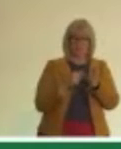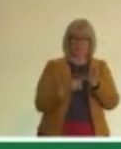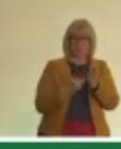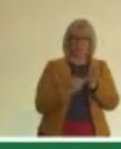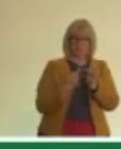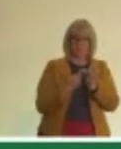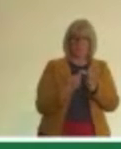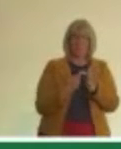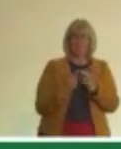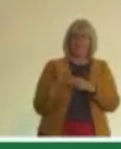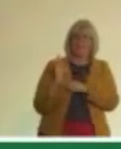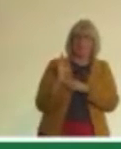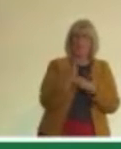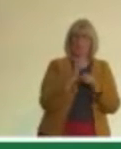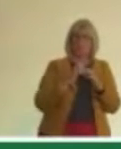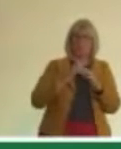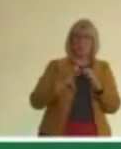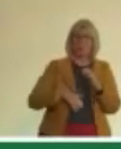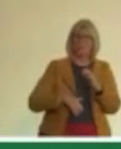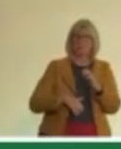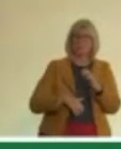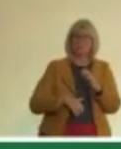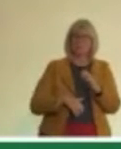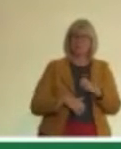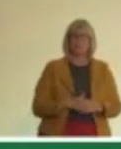collapse. The Conservatives,